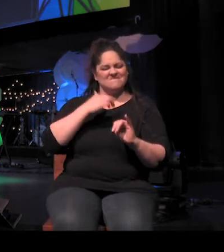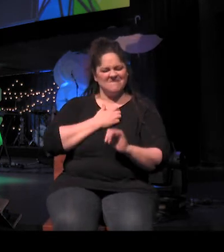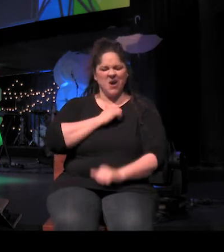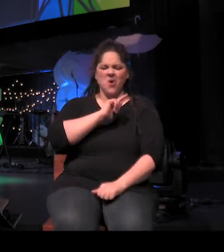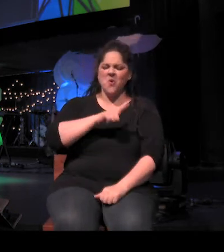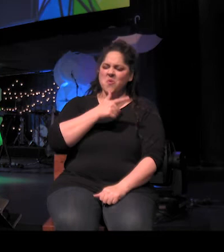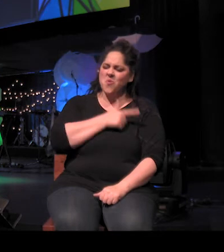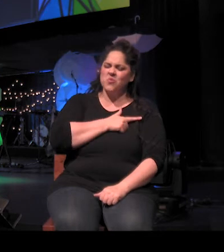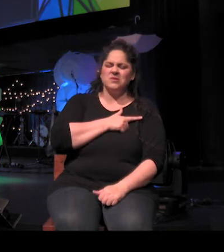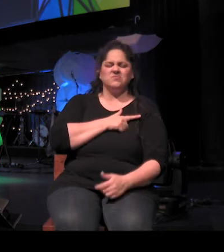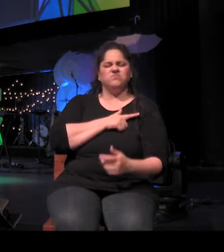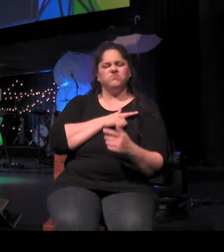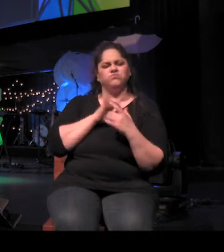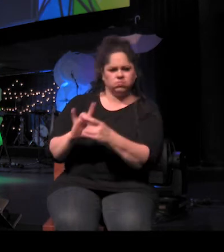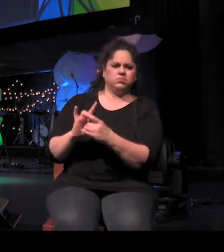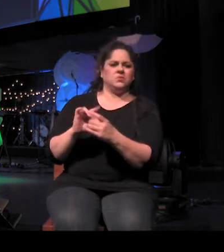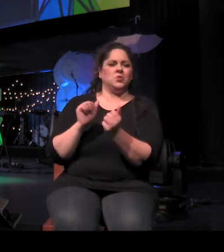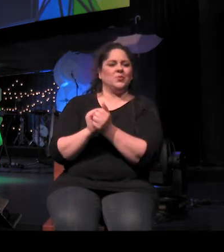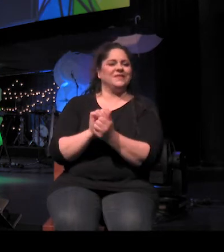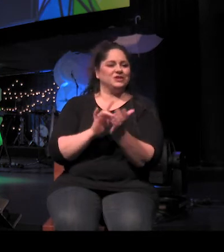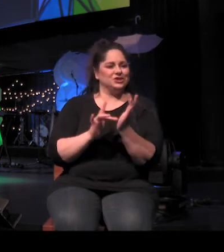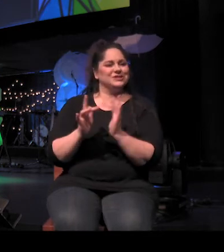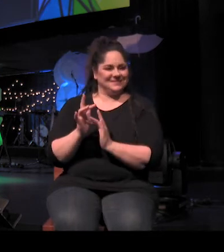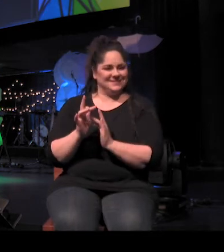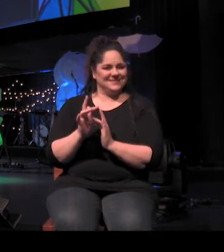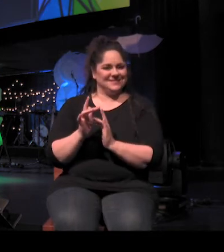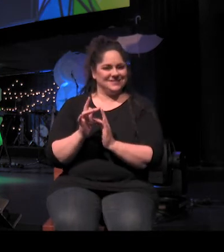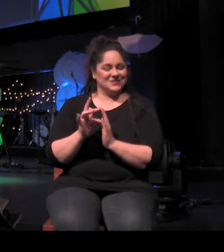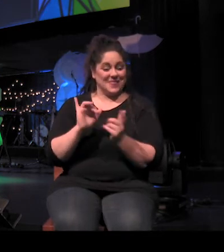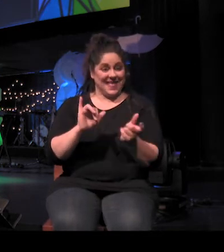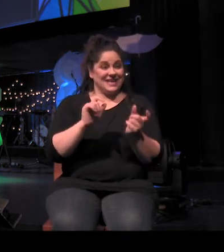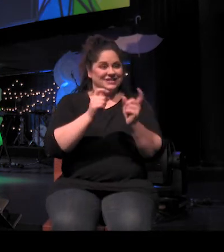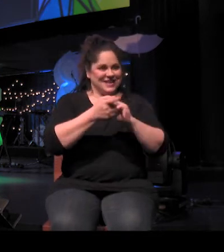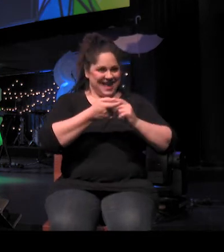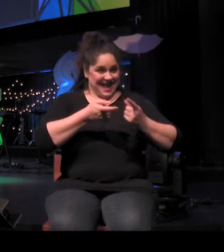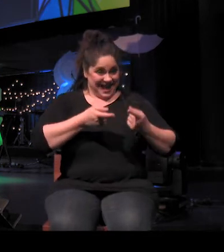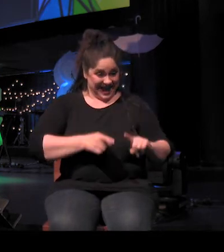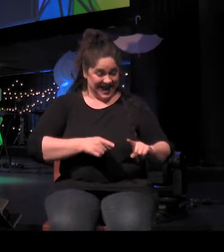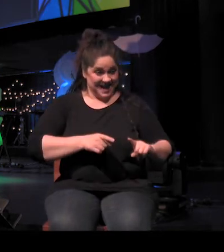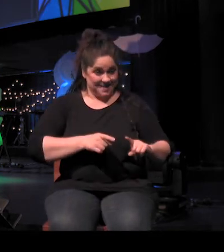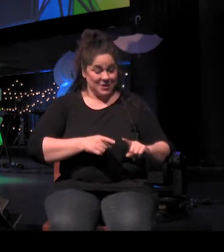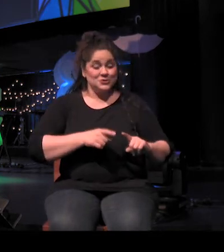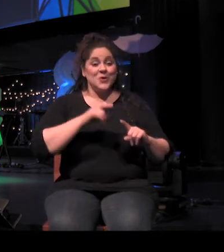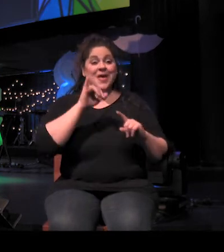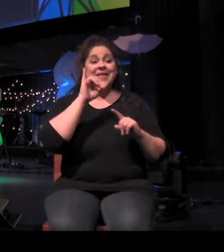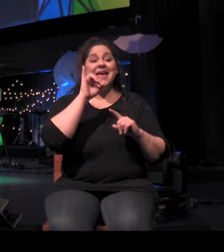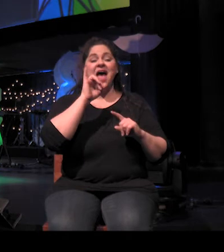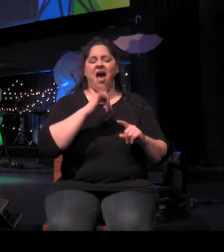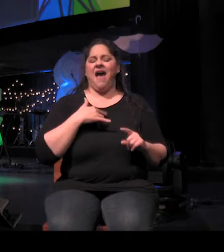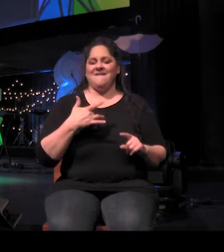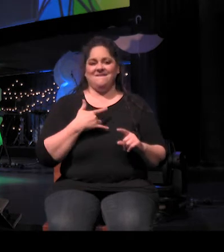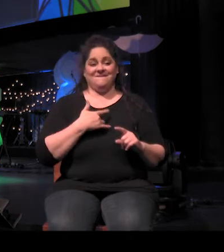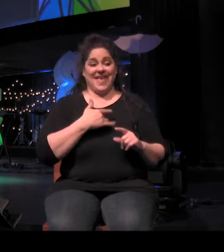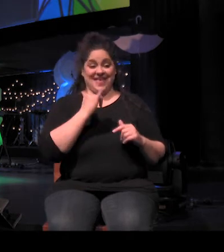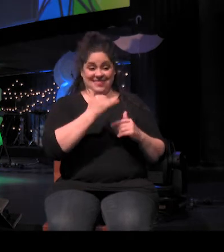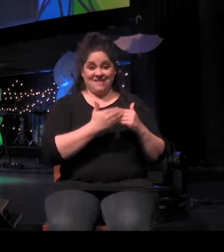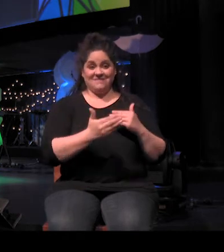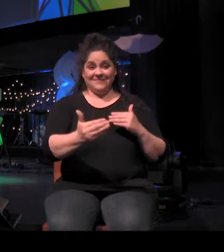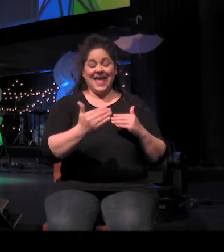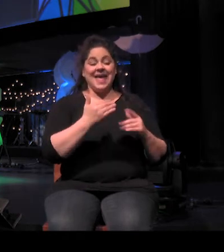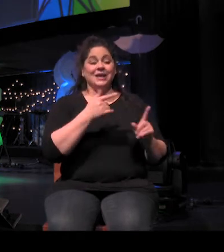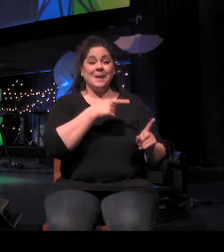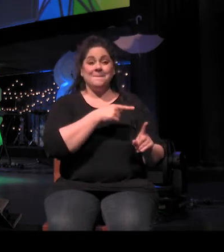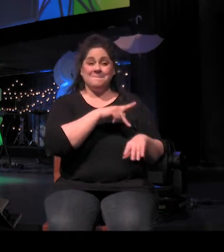Jesus. Restoration took place. And I believe from that point forward, all of that guilt and shame,